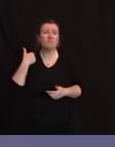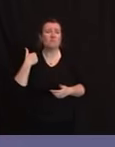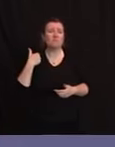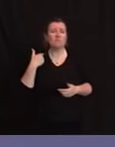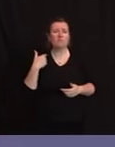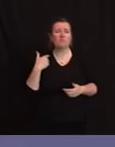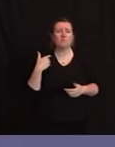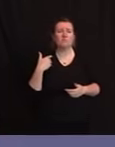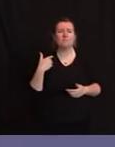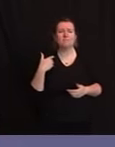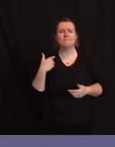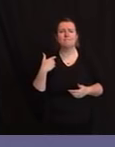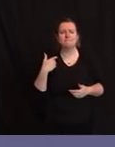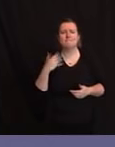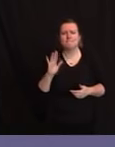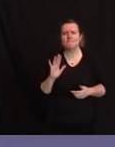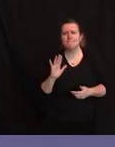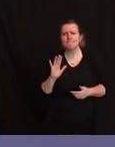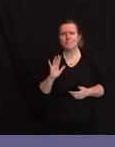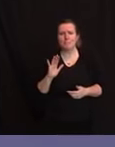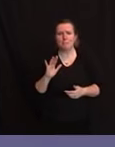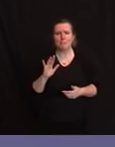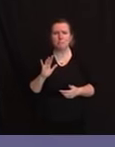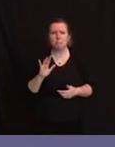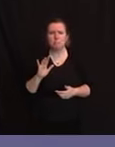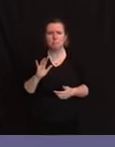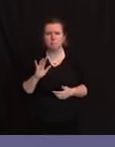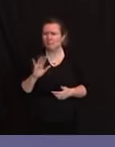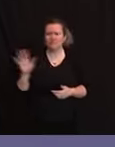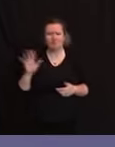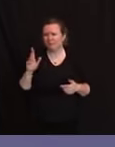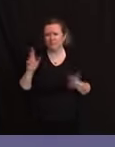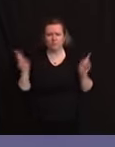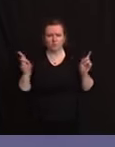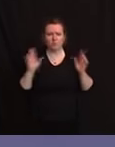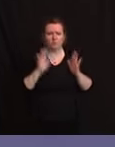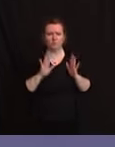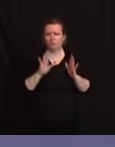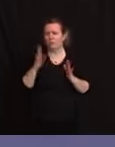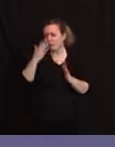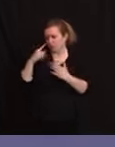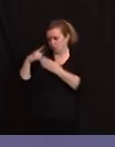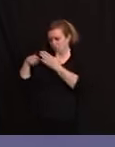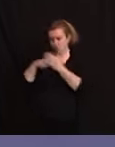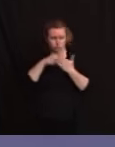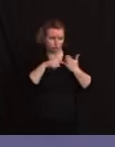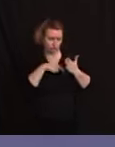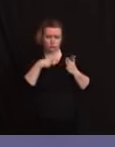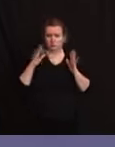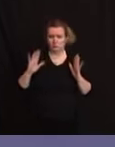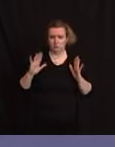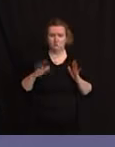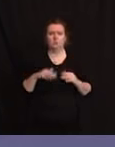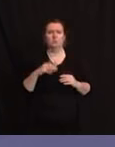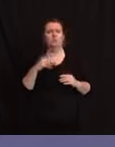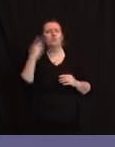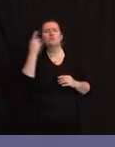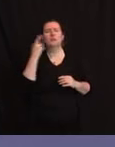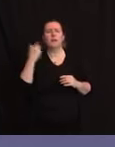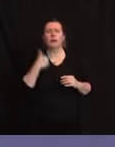Pat's going to come in and correct me, or Judy, probably a couple of weeks ago, realized, at least, this is more than